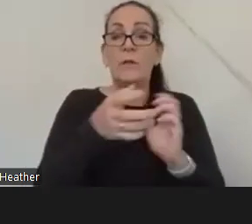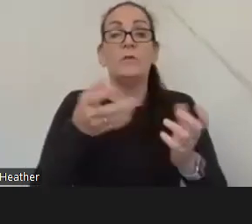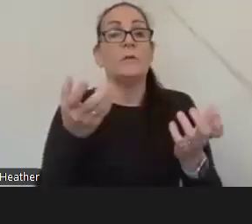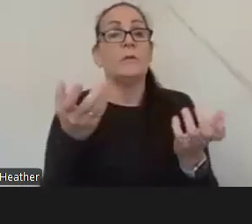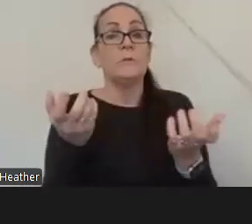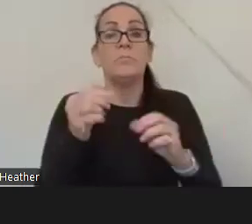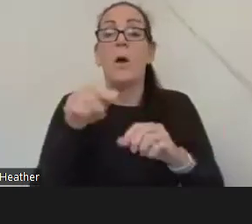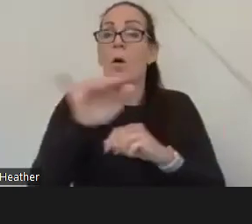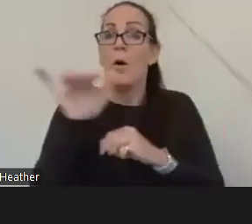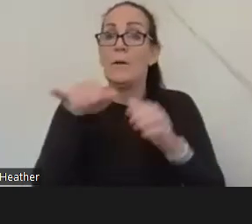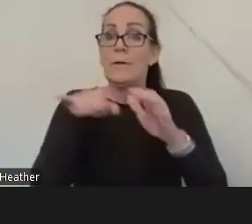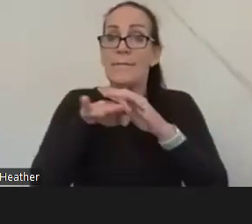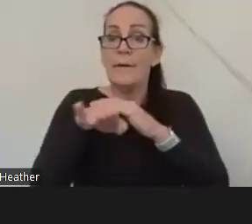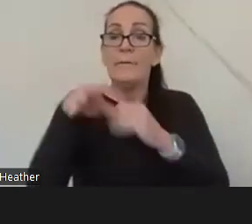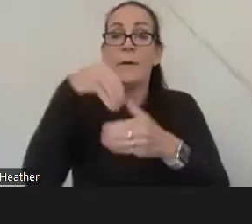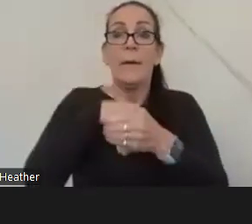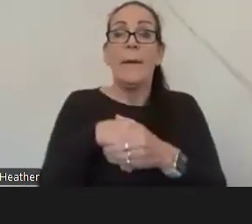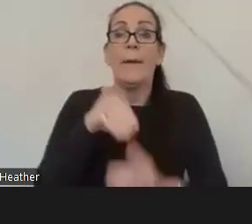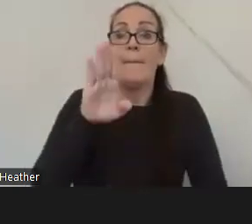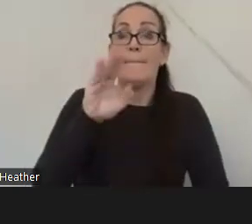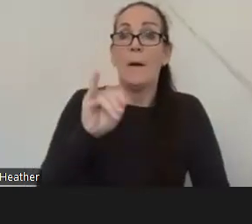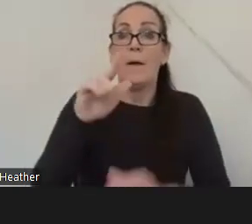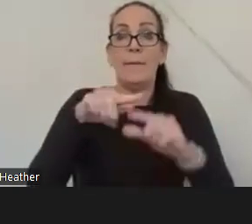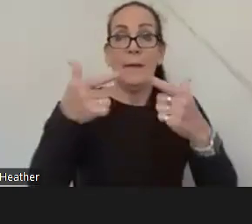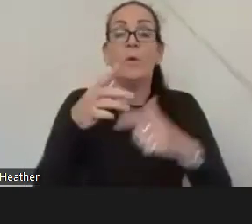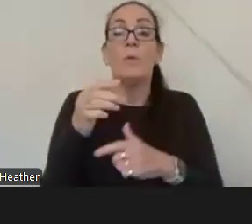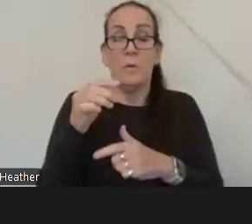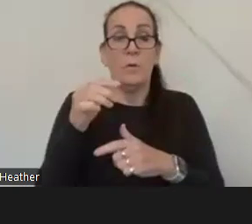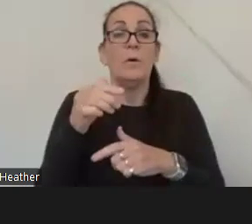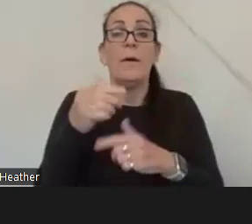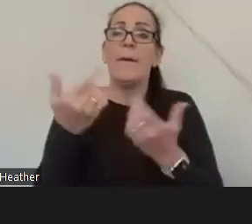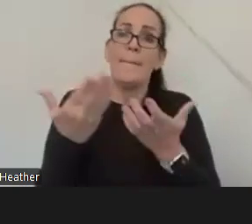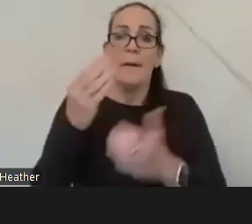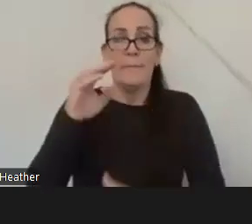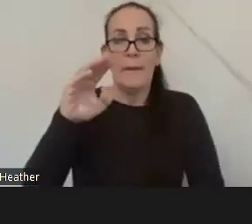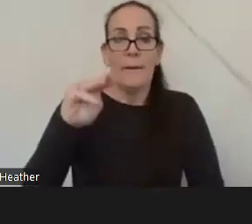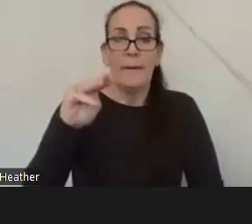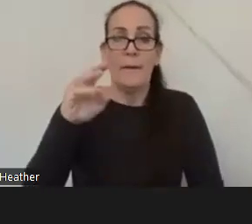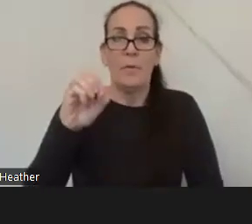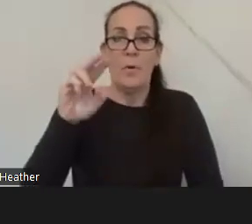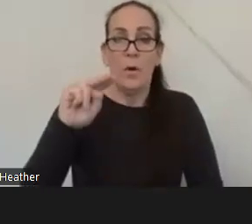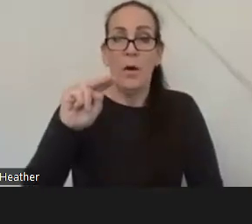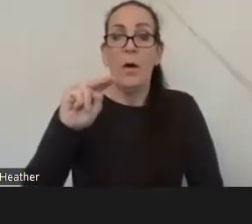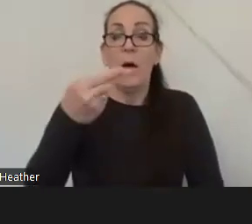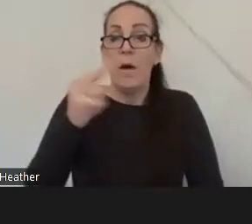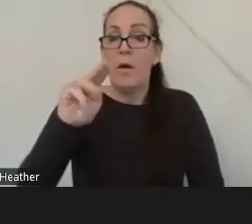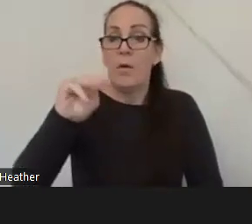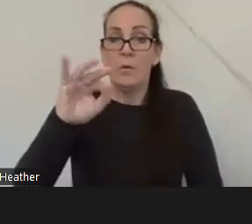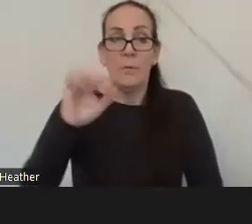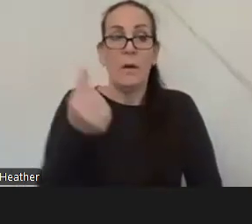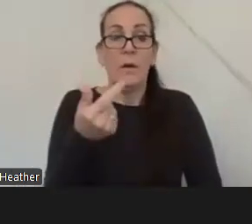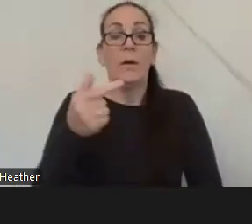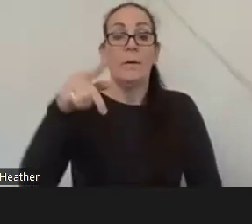then it's also available in bilingual settings for Hmong, Punjabi, and Vietnamese and simplified